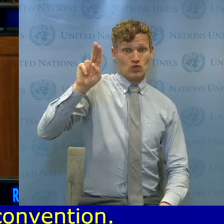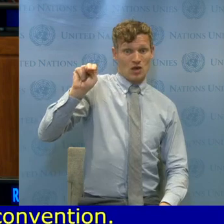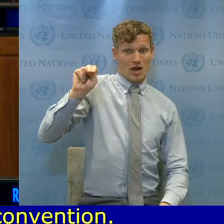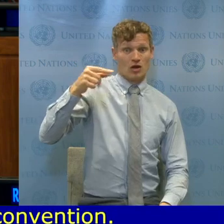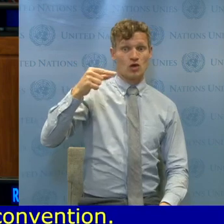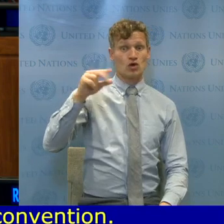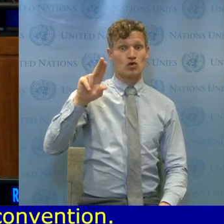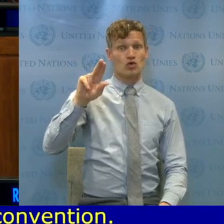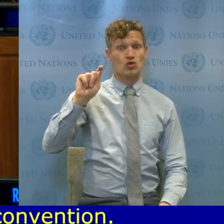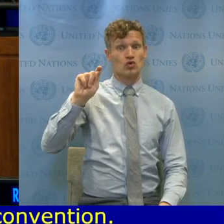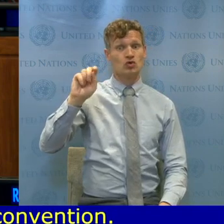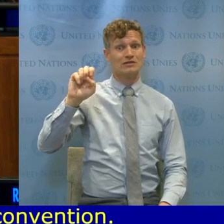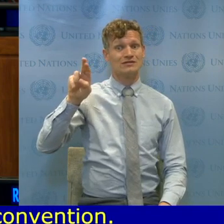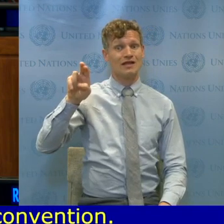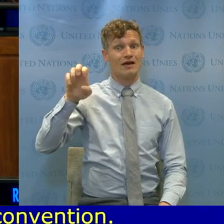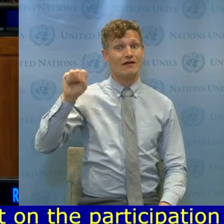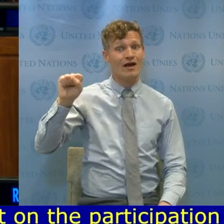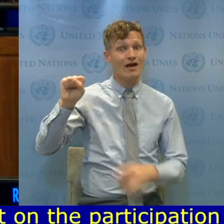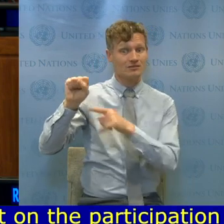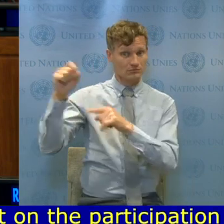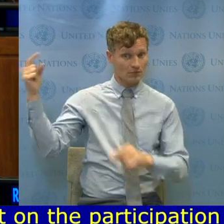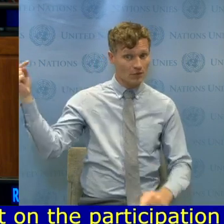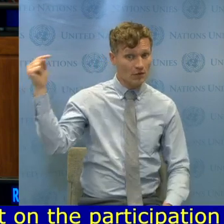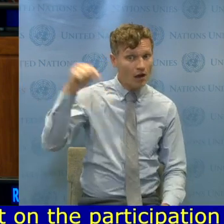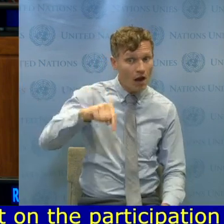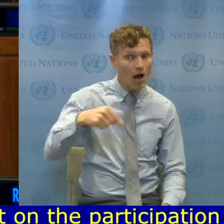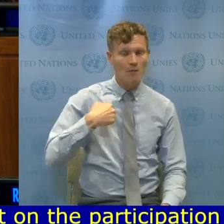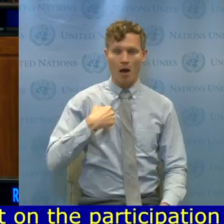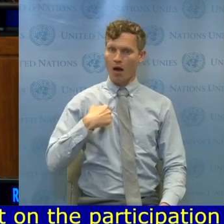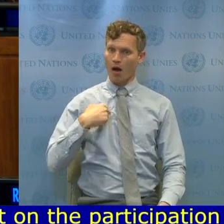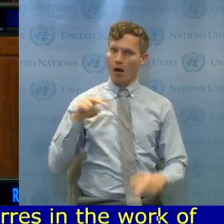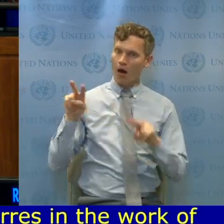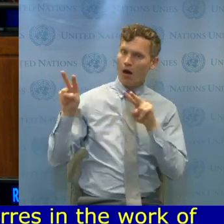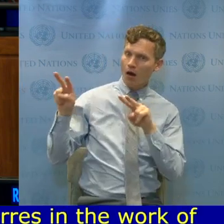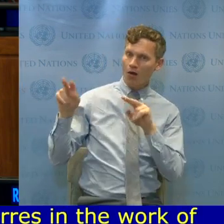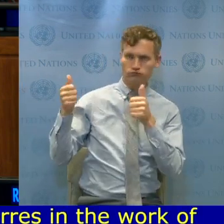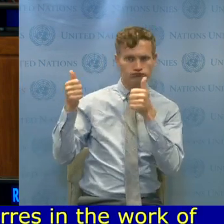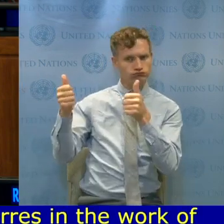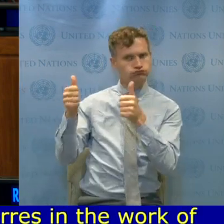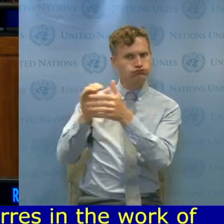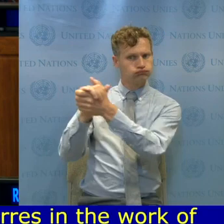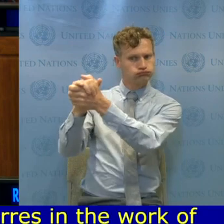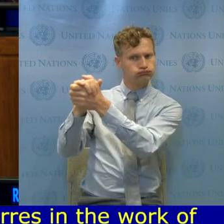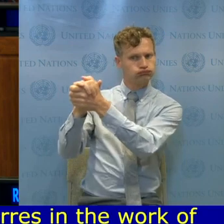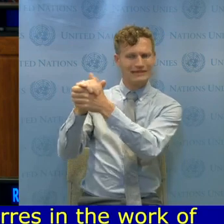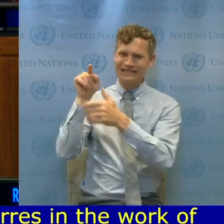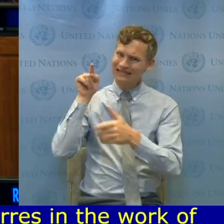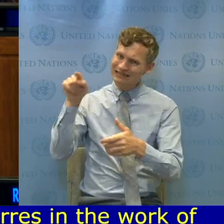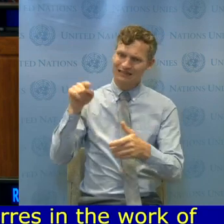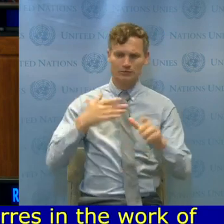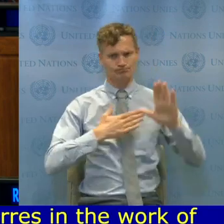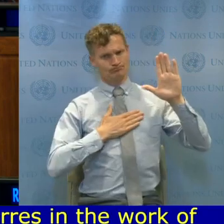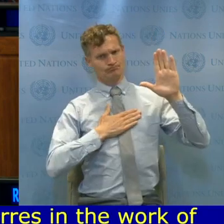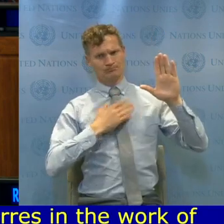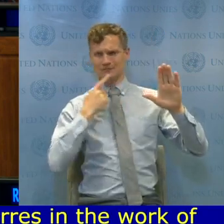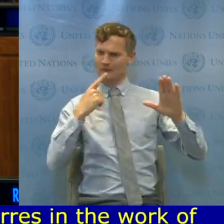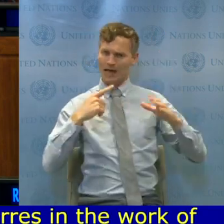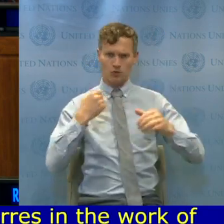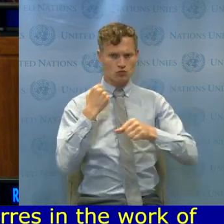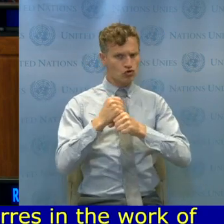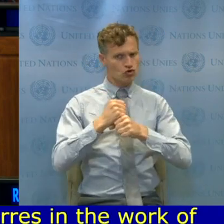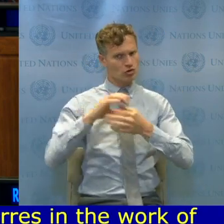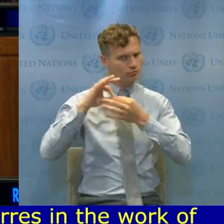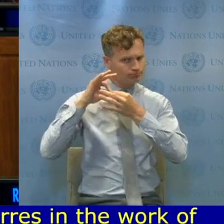his commitment to implement the CRPD within the United Nations. Distinguished delegates,